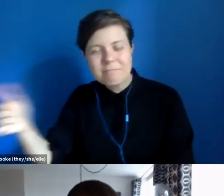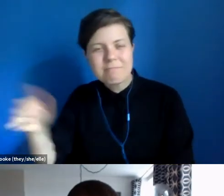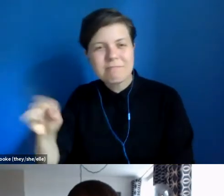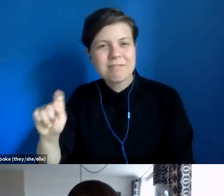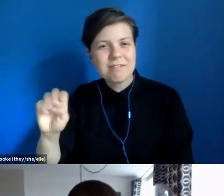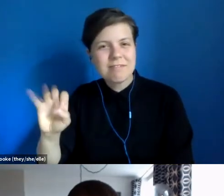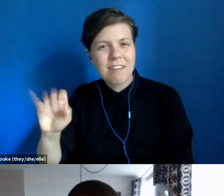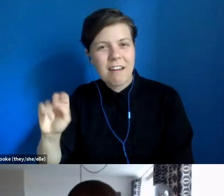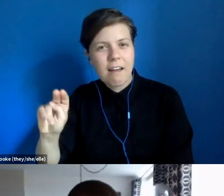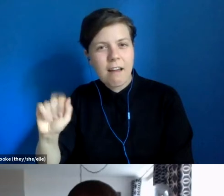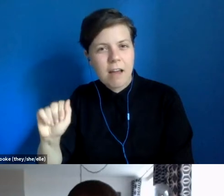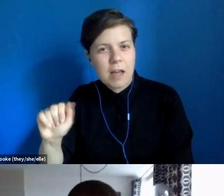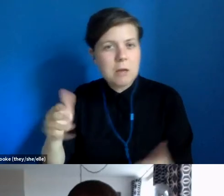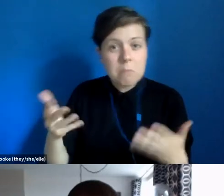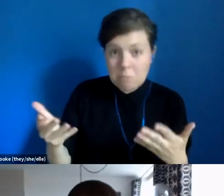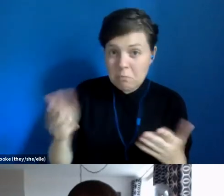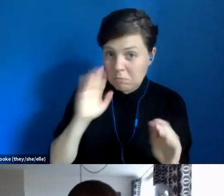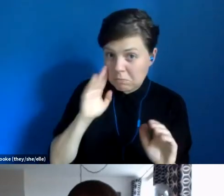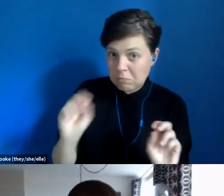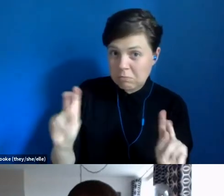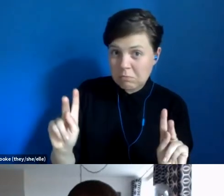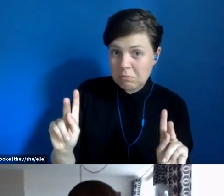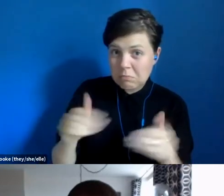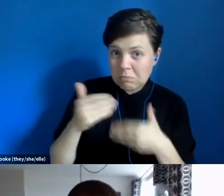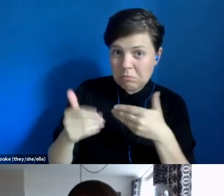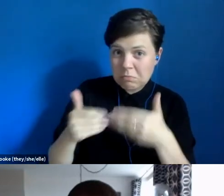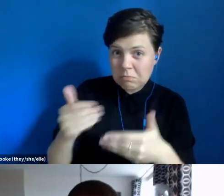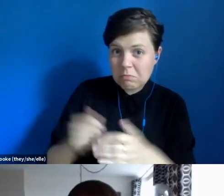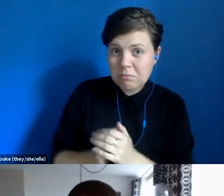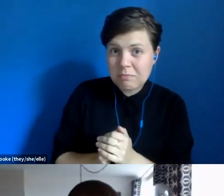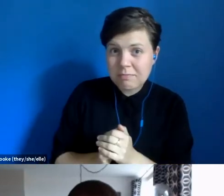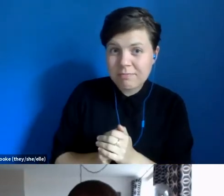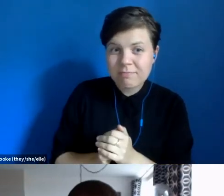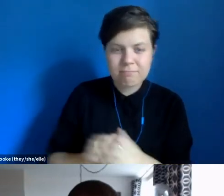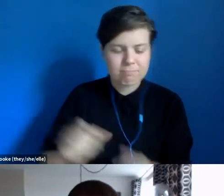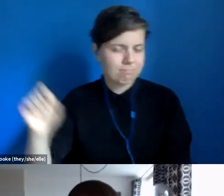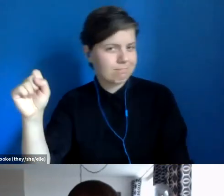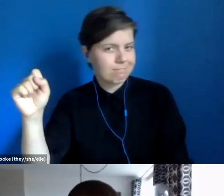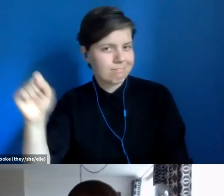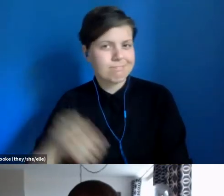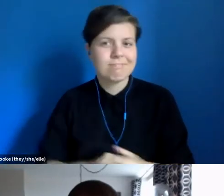get a conversation started, if that sounds okay. Yeah.